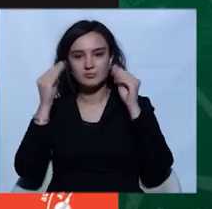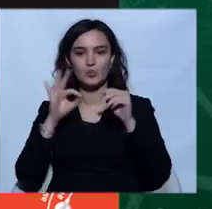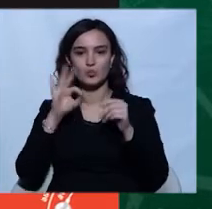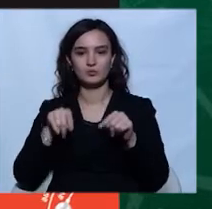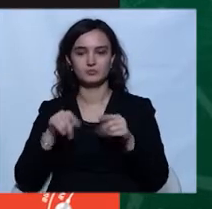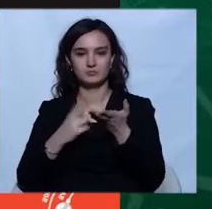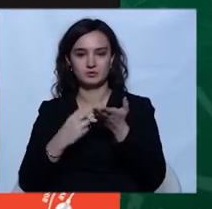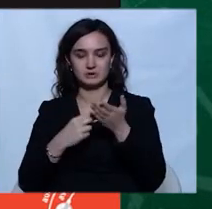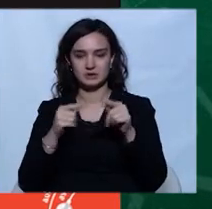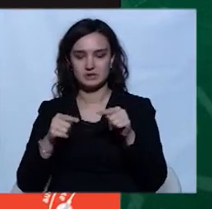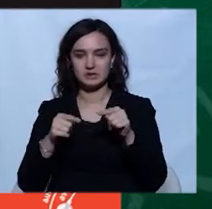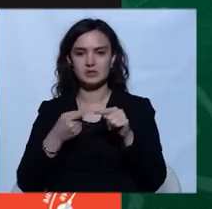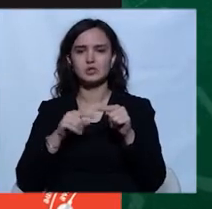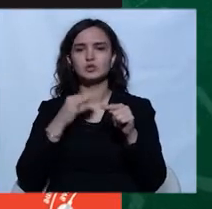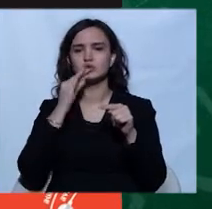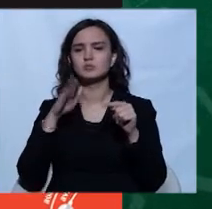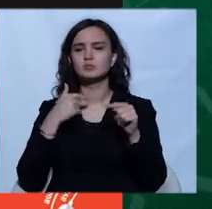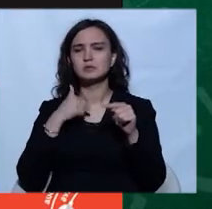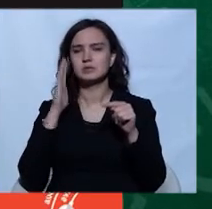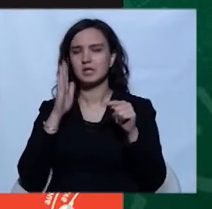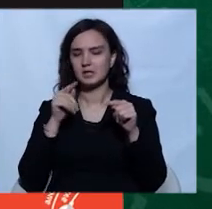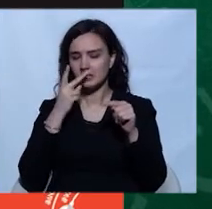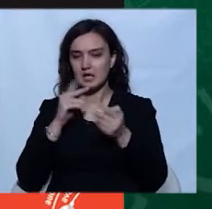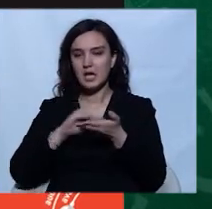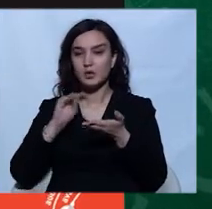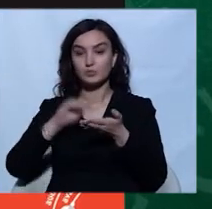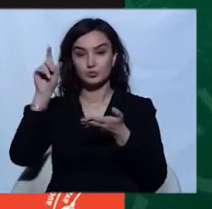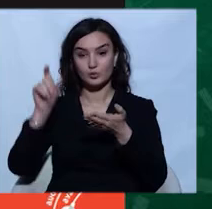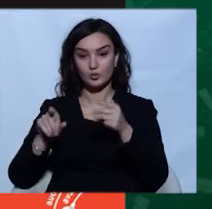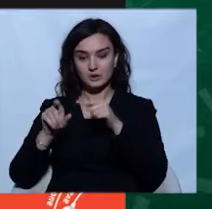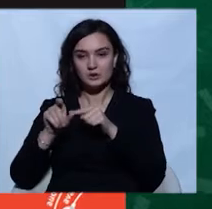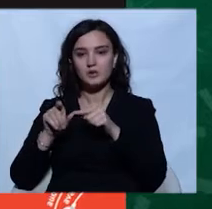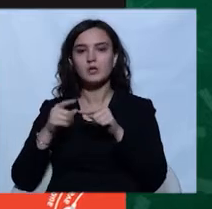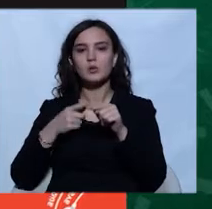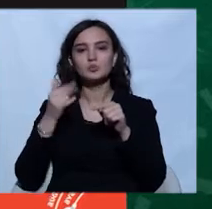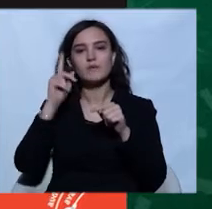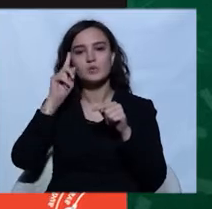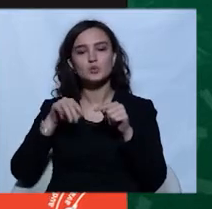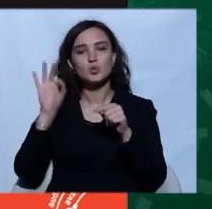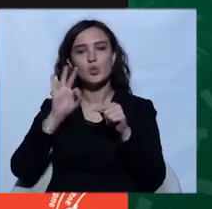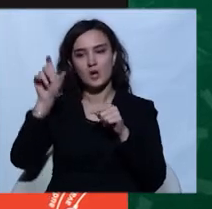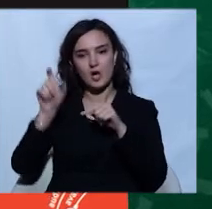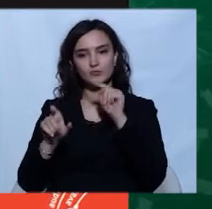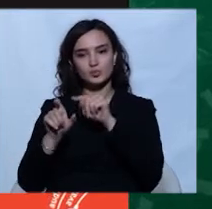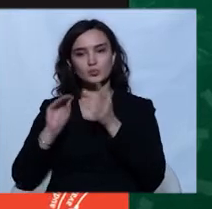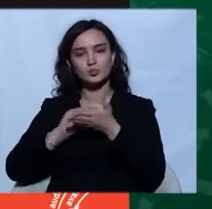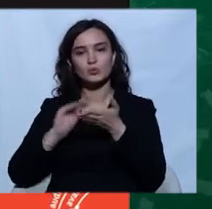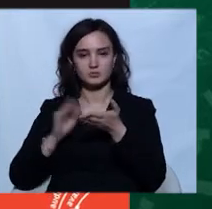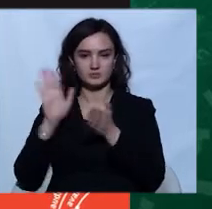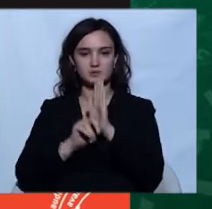book. Then we will look at the author. Usually good to know a little bit about the author before we